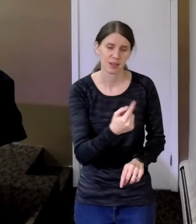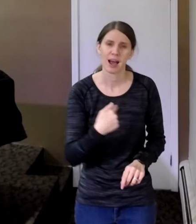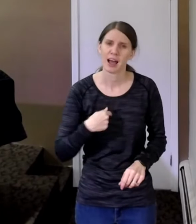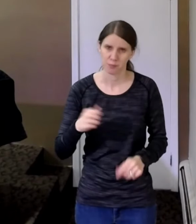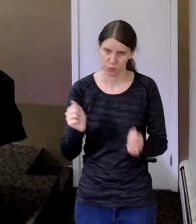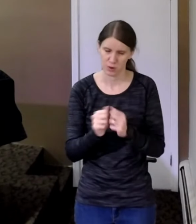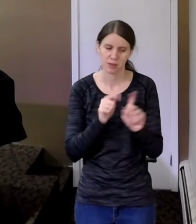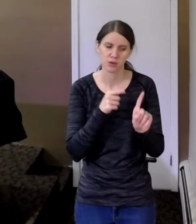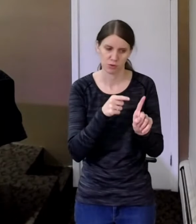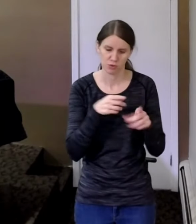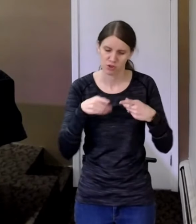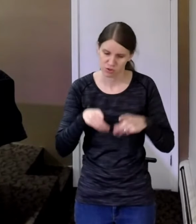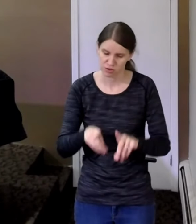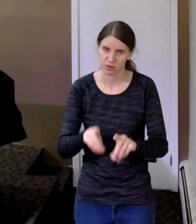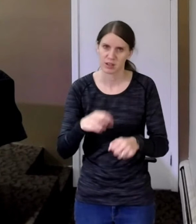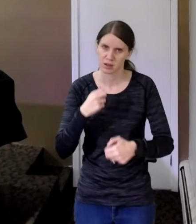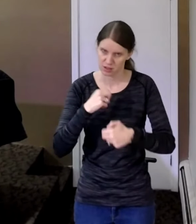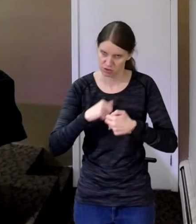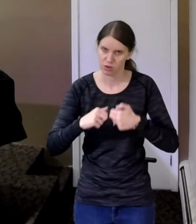it."